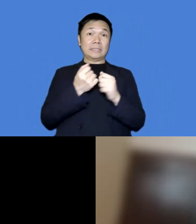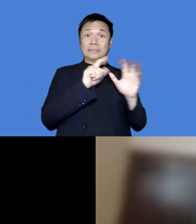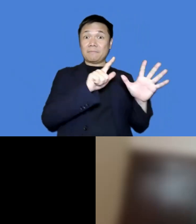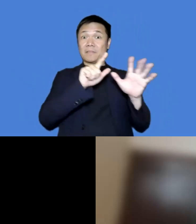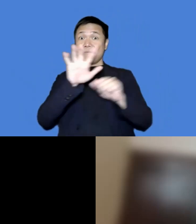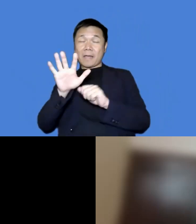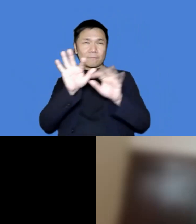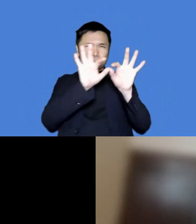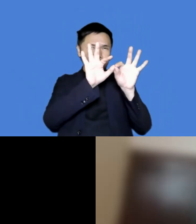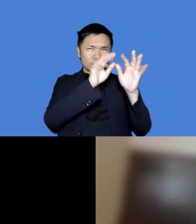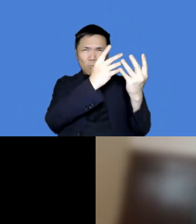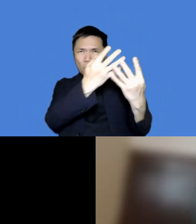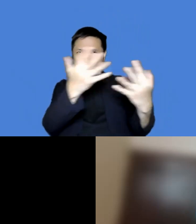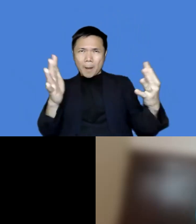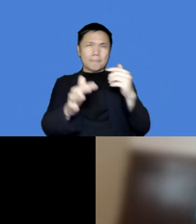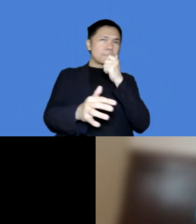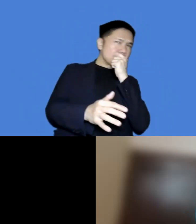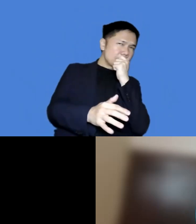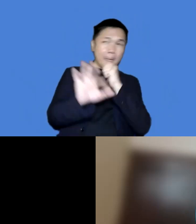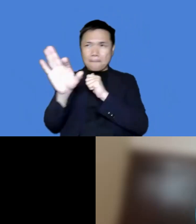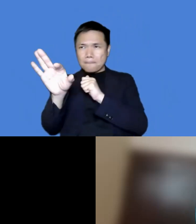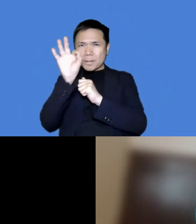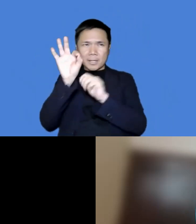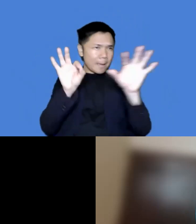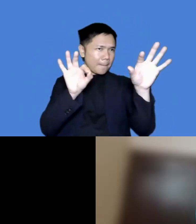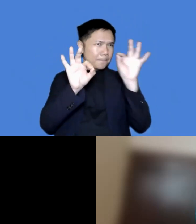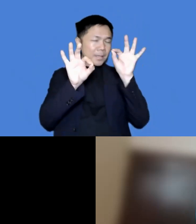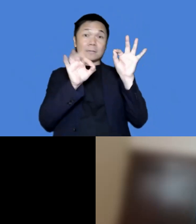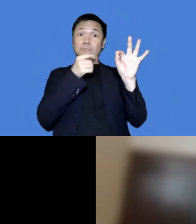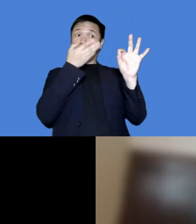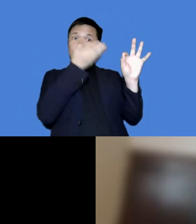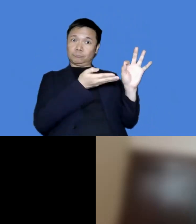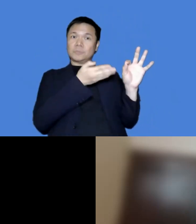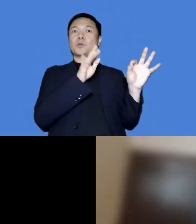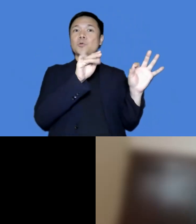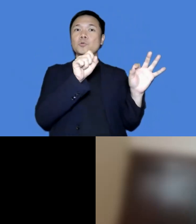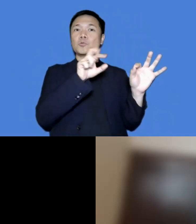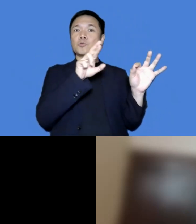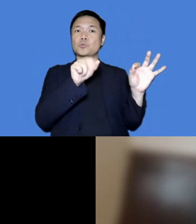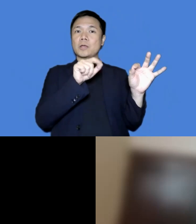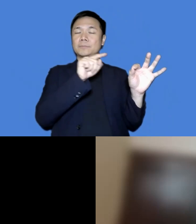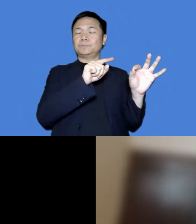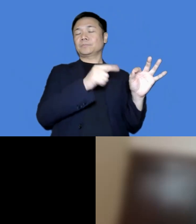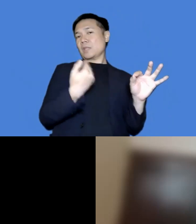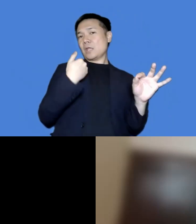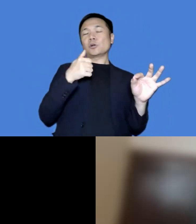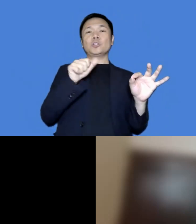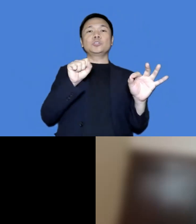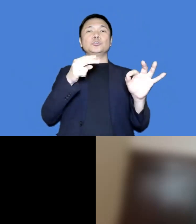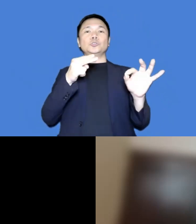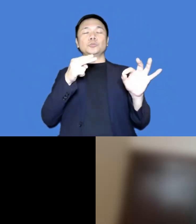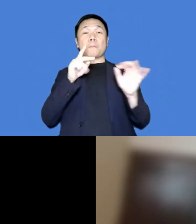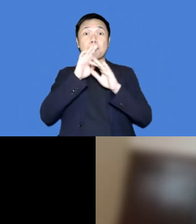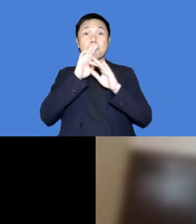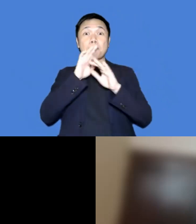peace architects who have undergone training under the SHE She Peace Builder project